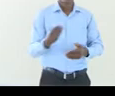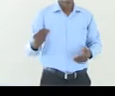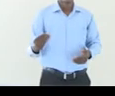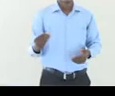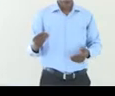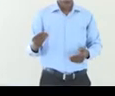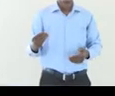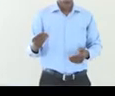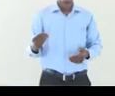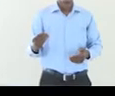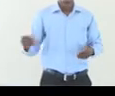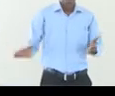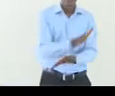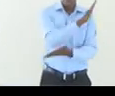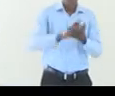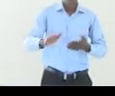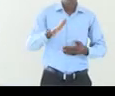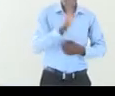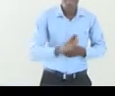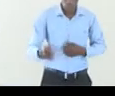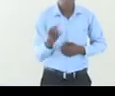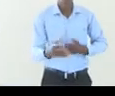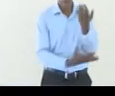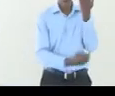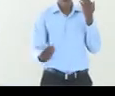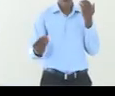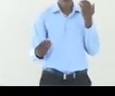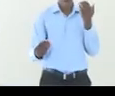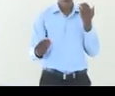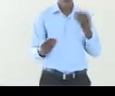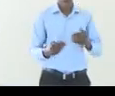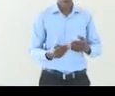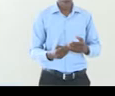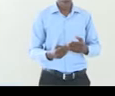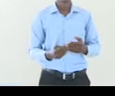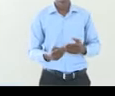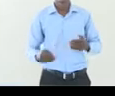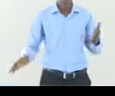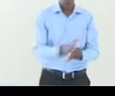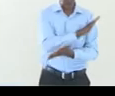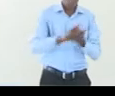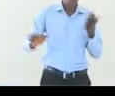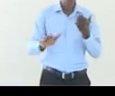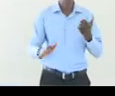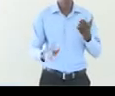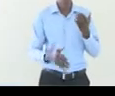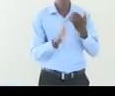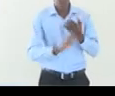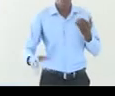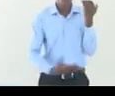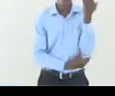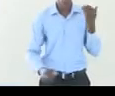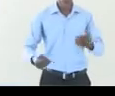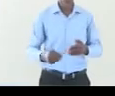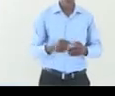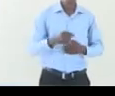And destroy the children of the poor. Literally destroy the children of the poor. And I said in that